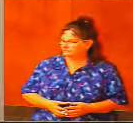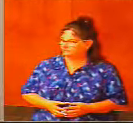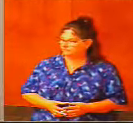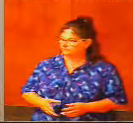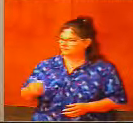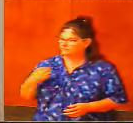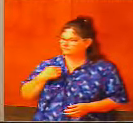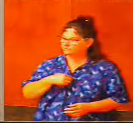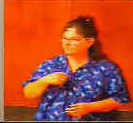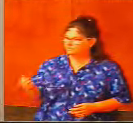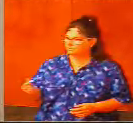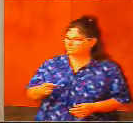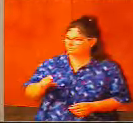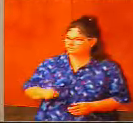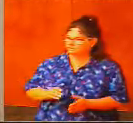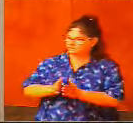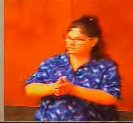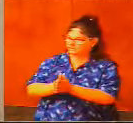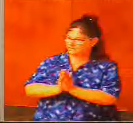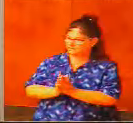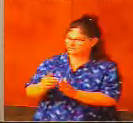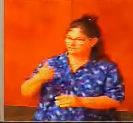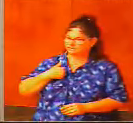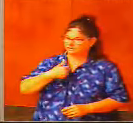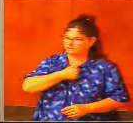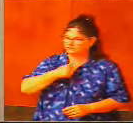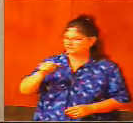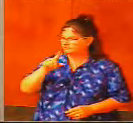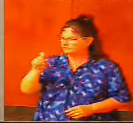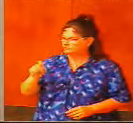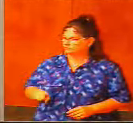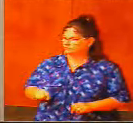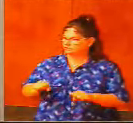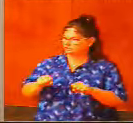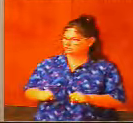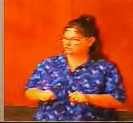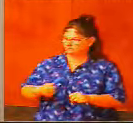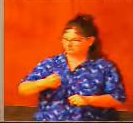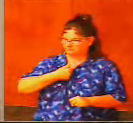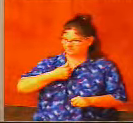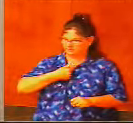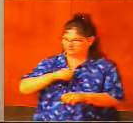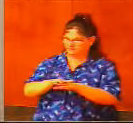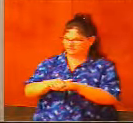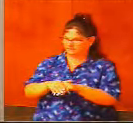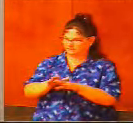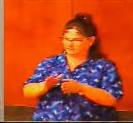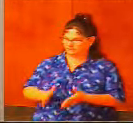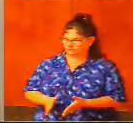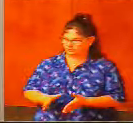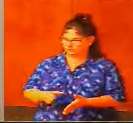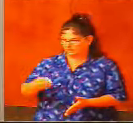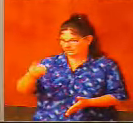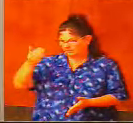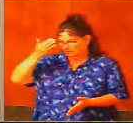We all need to ask ourselves the question, could I be a hypocrite and not know it?